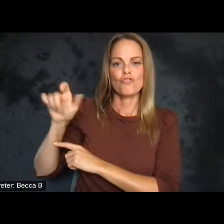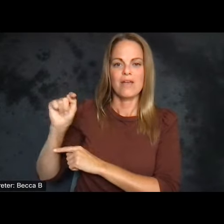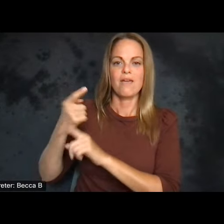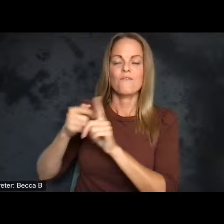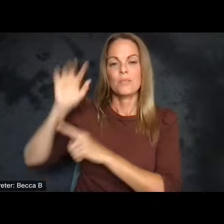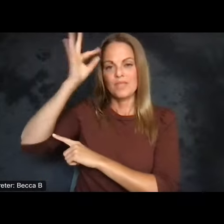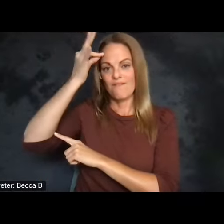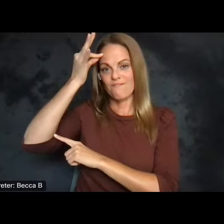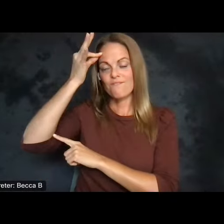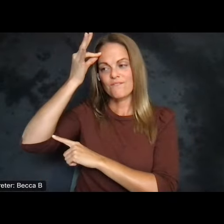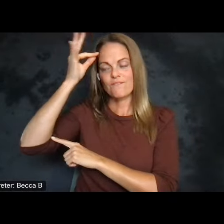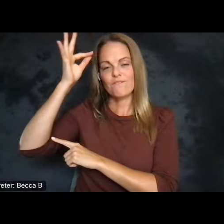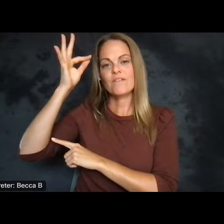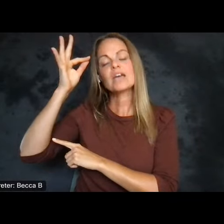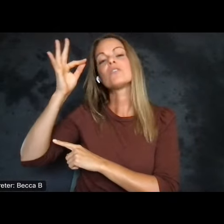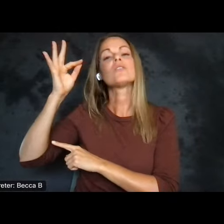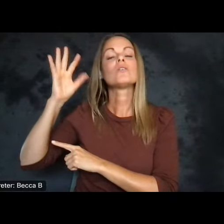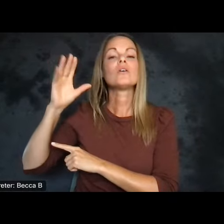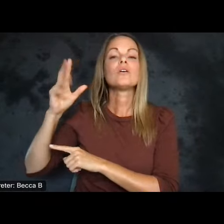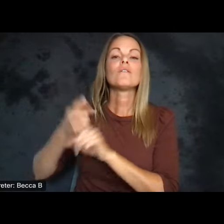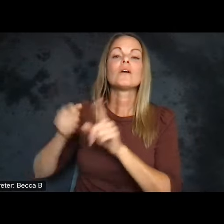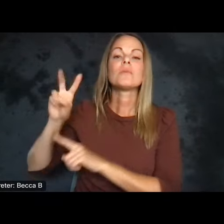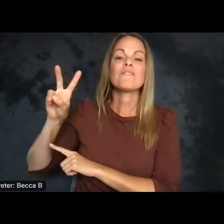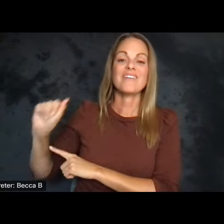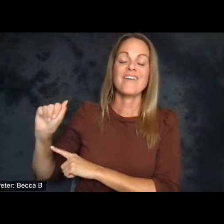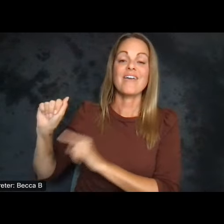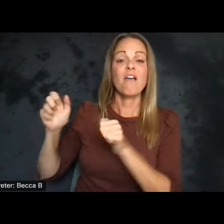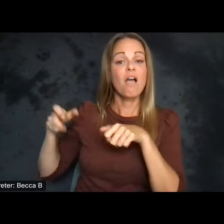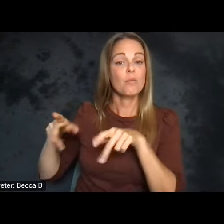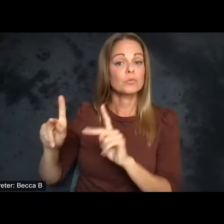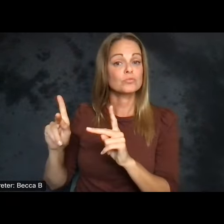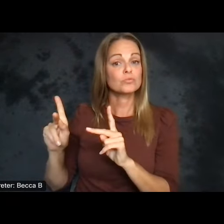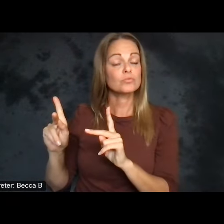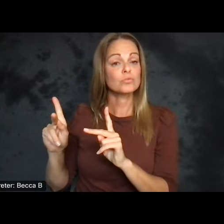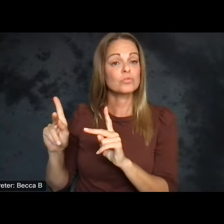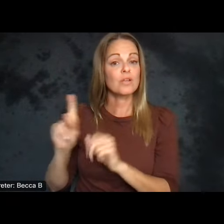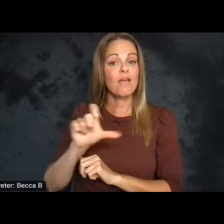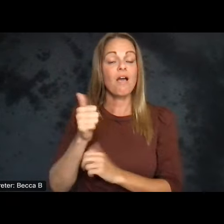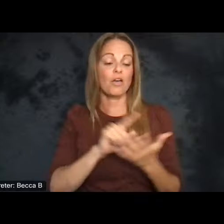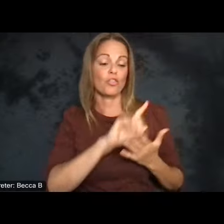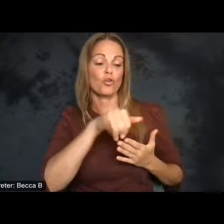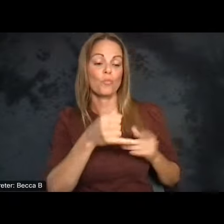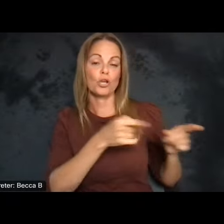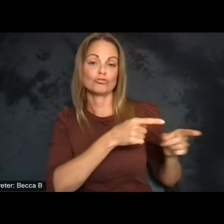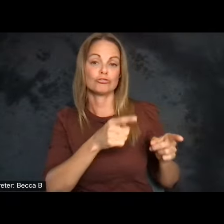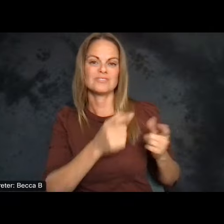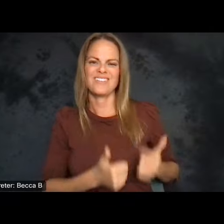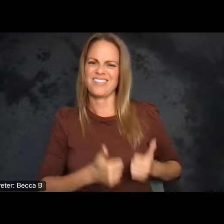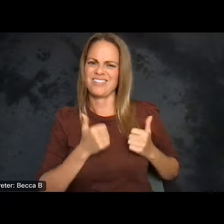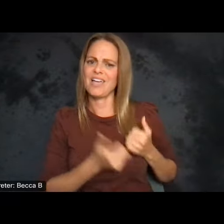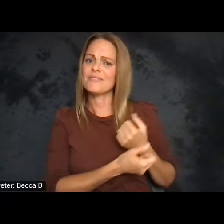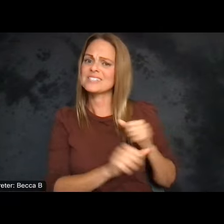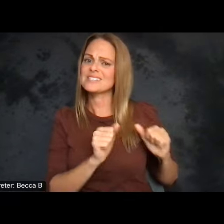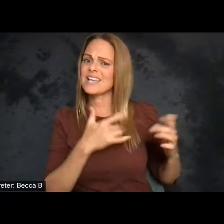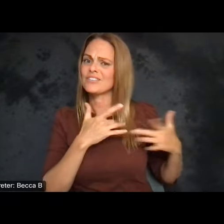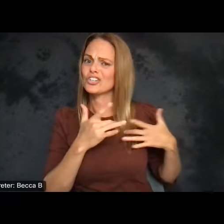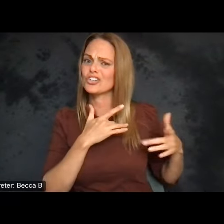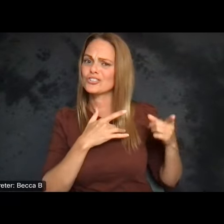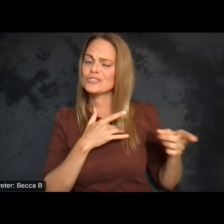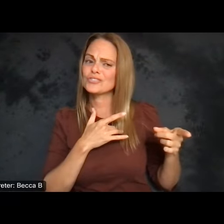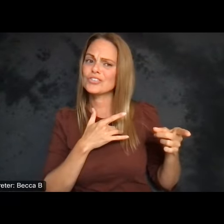Construction Grant Program from the VA, is we have an opportunity to get some of these other projects that are life safety concerns that we can try